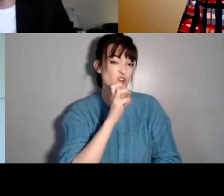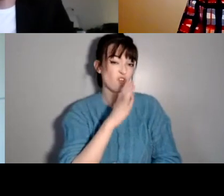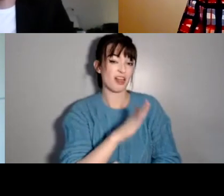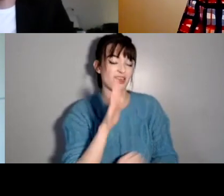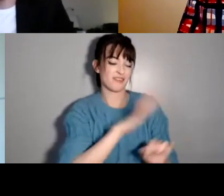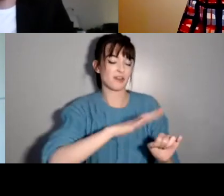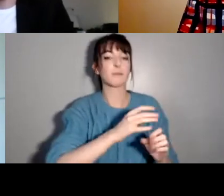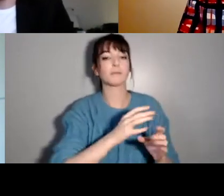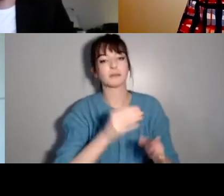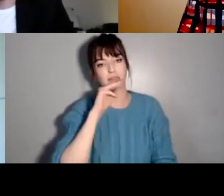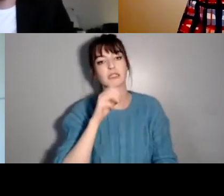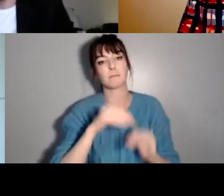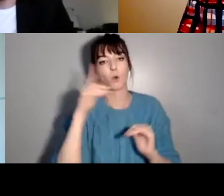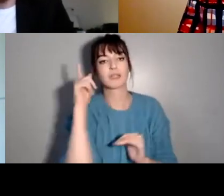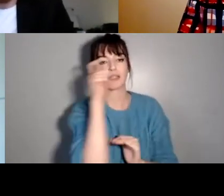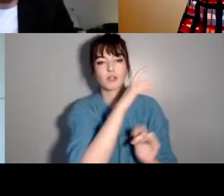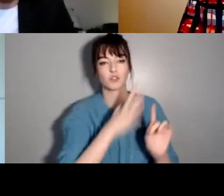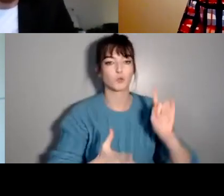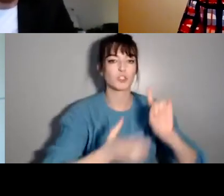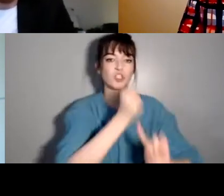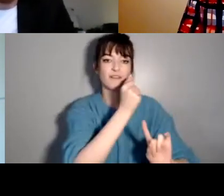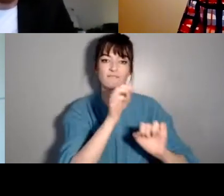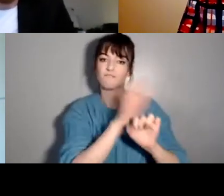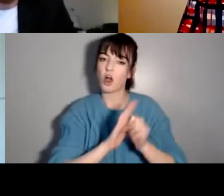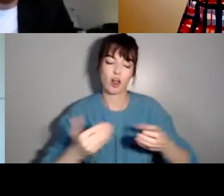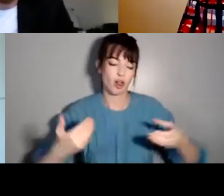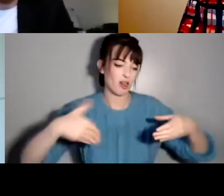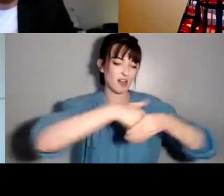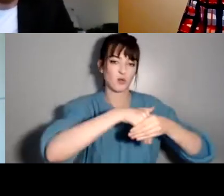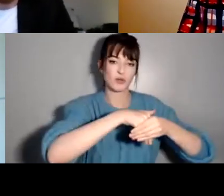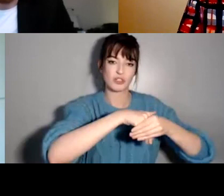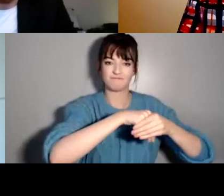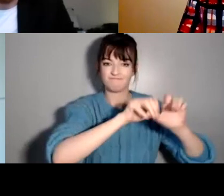more difficult to achieve the inclusion